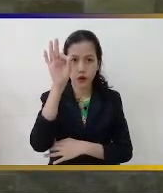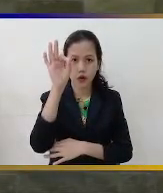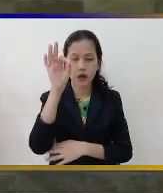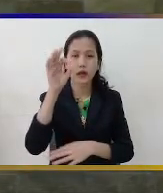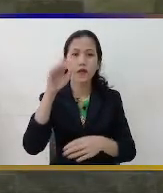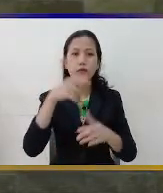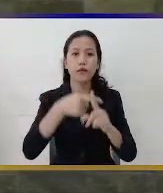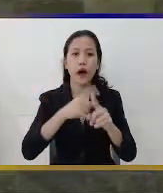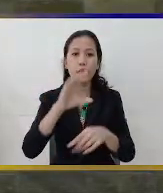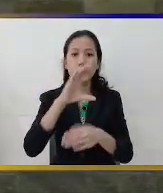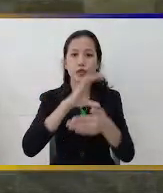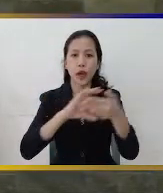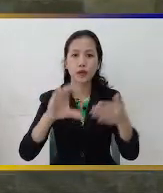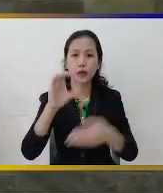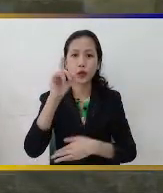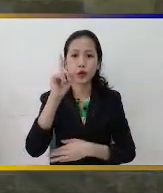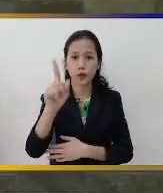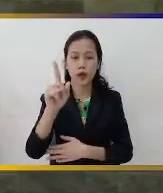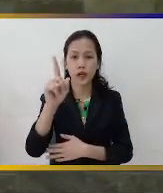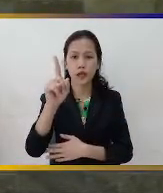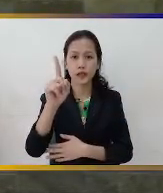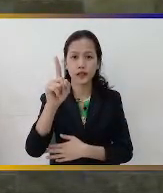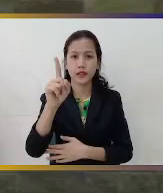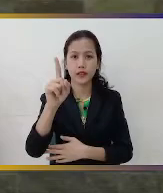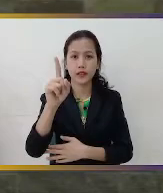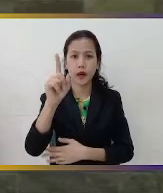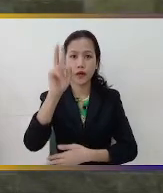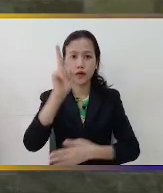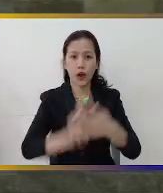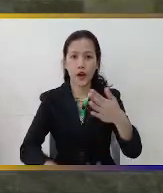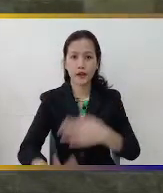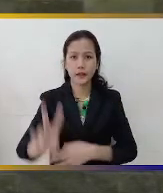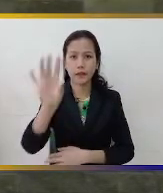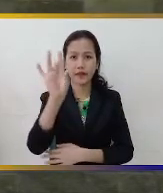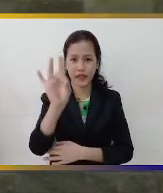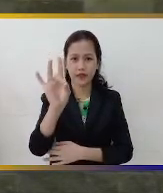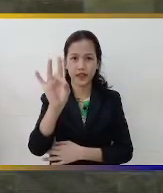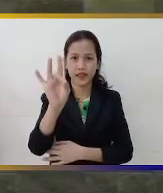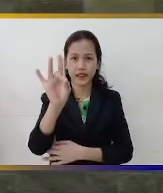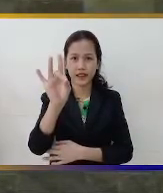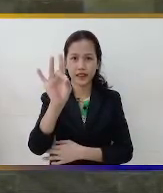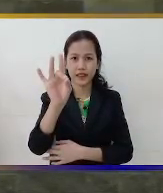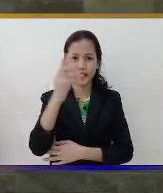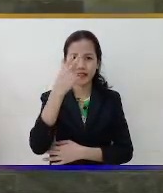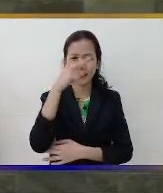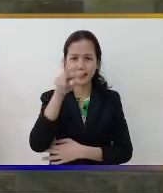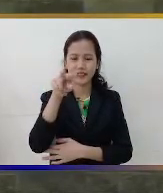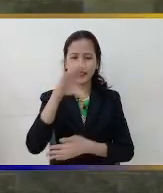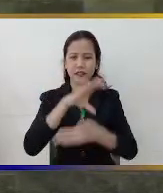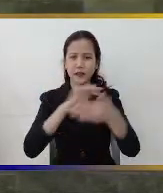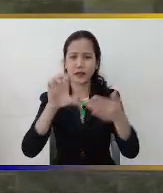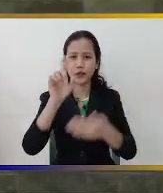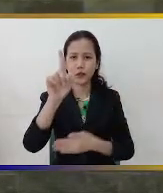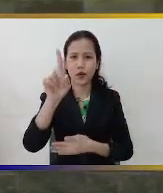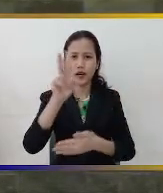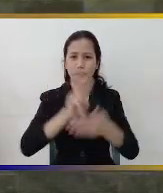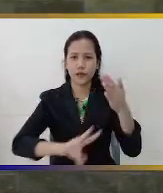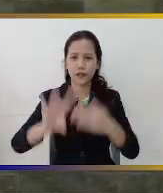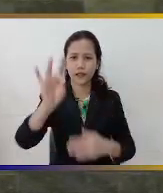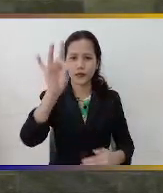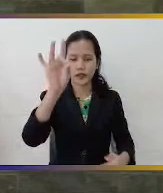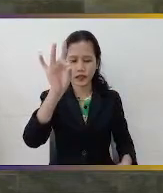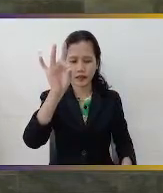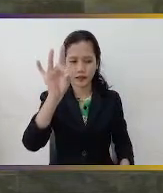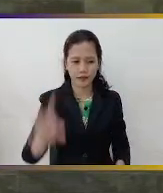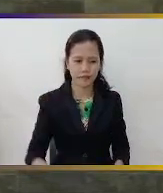7. From chapter number 1 verse number 7, ang sabi po dyan ng Bible, and all the graven image thereof shall be beaten